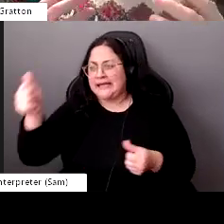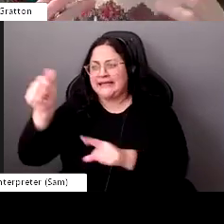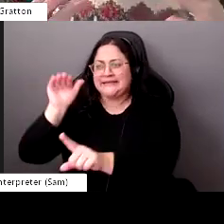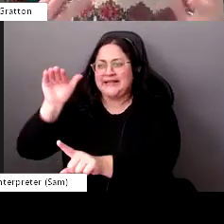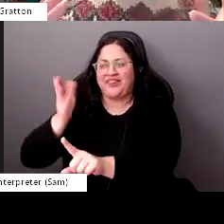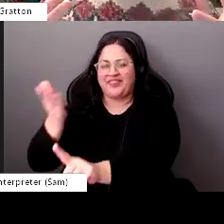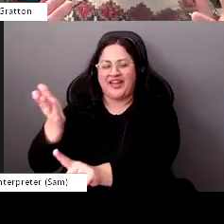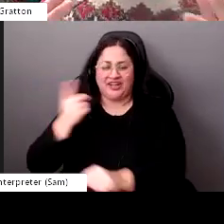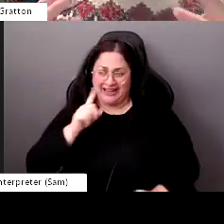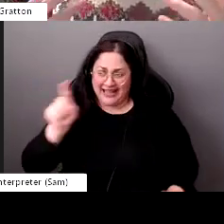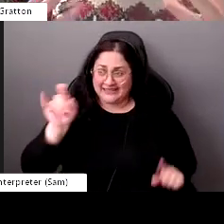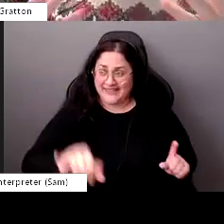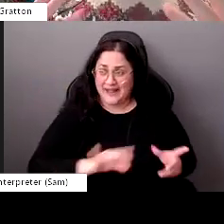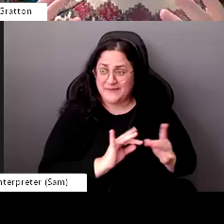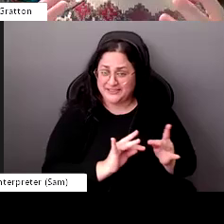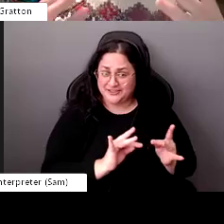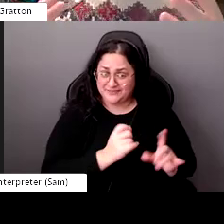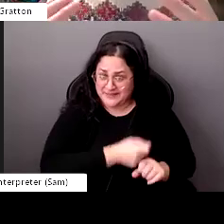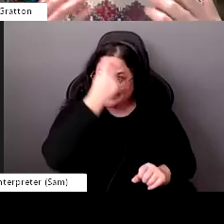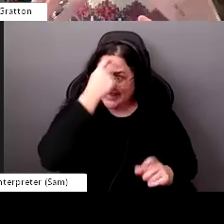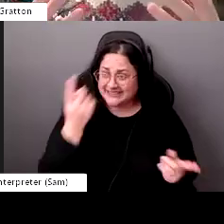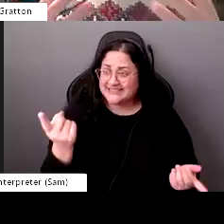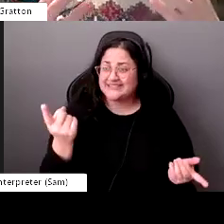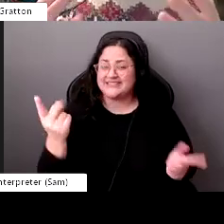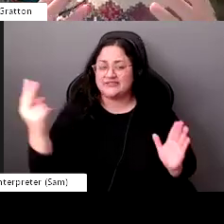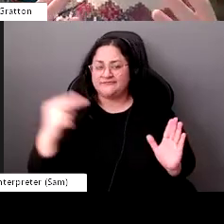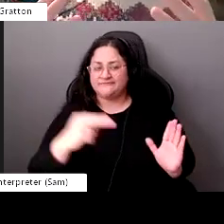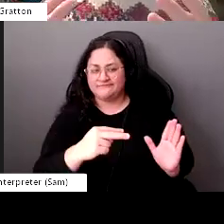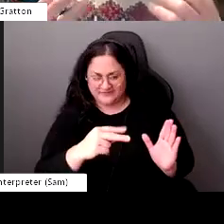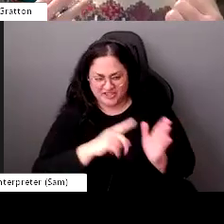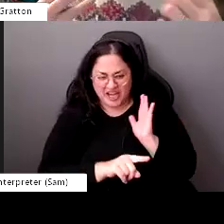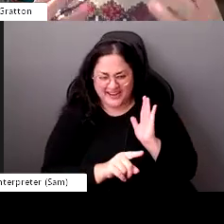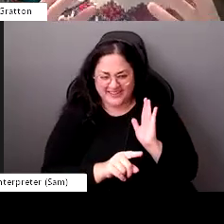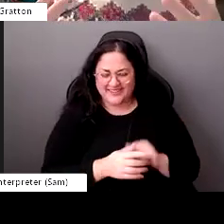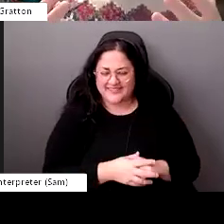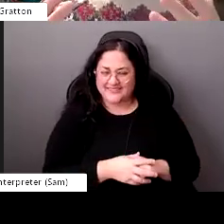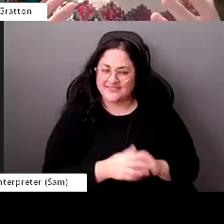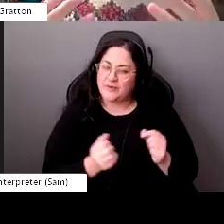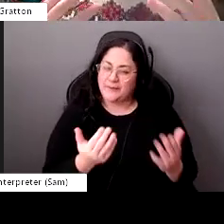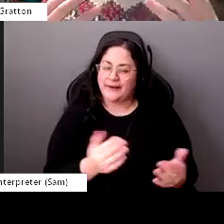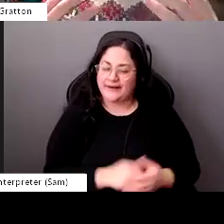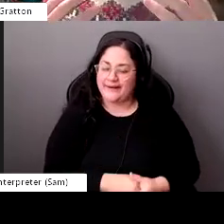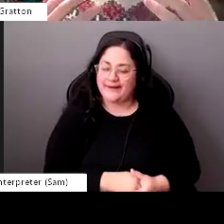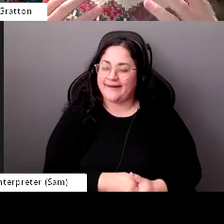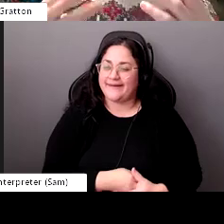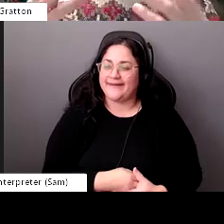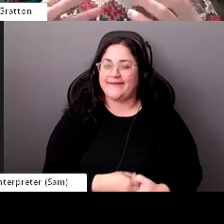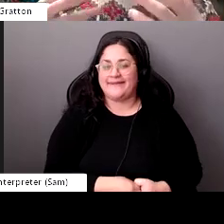So that's a great point, Janice. Always make sure you double, like, if it's going to be an important thing here, make sure that